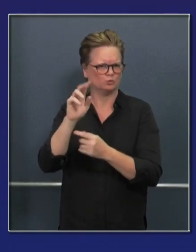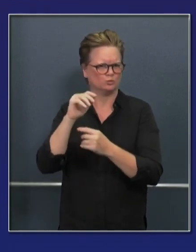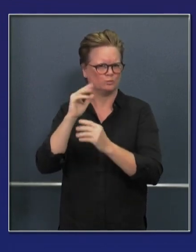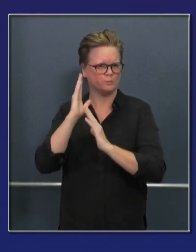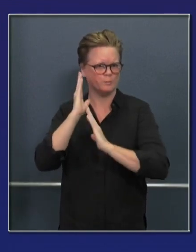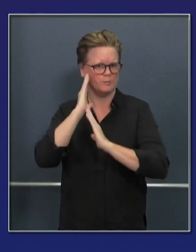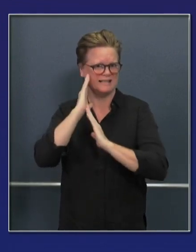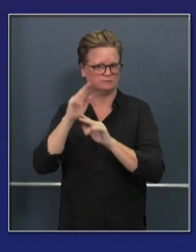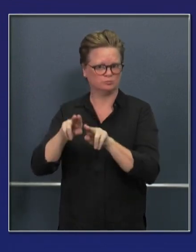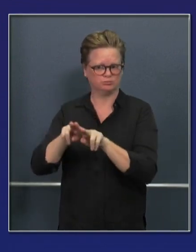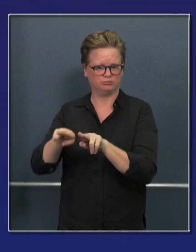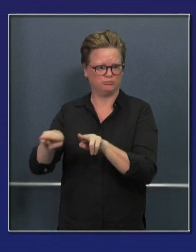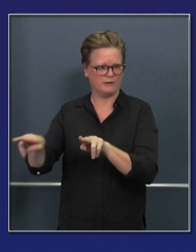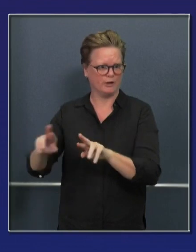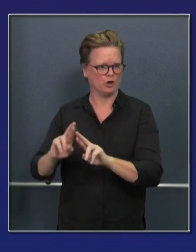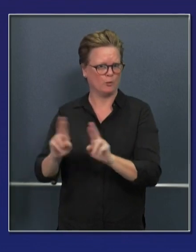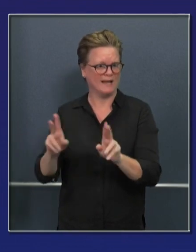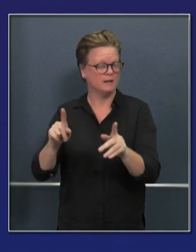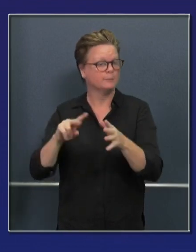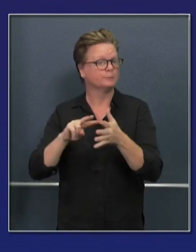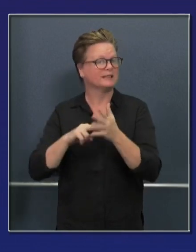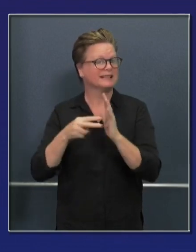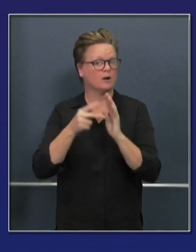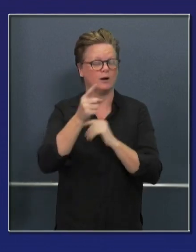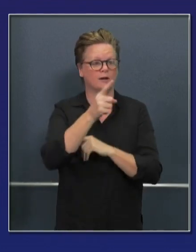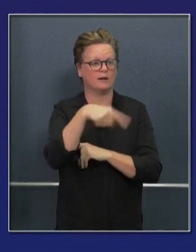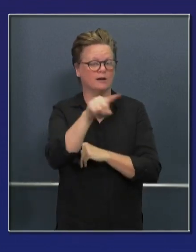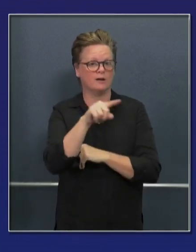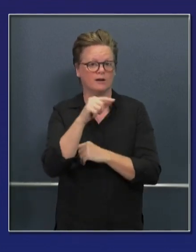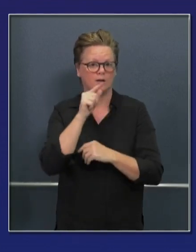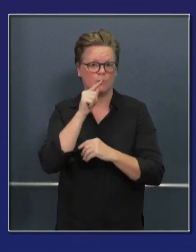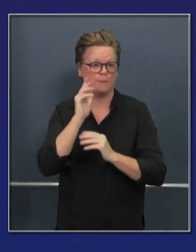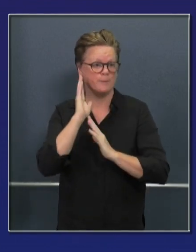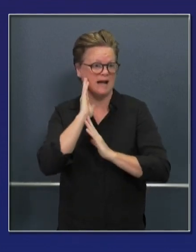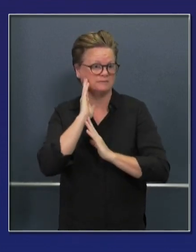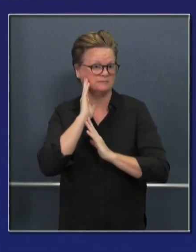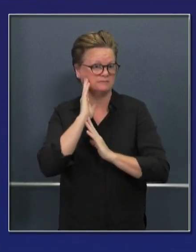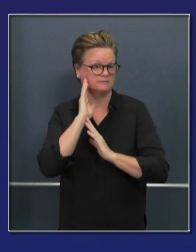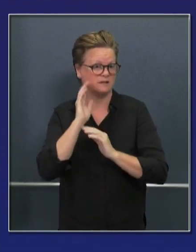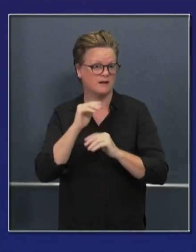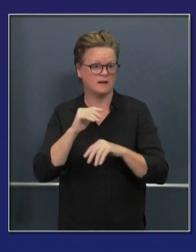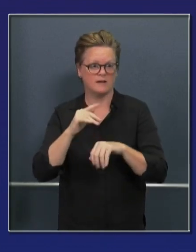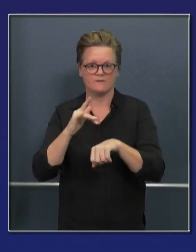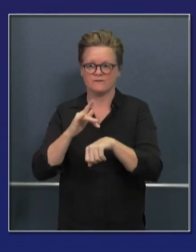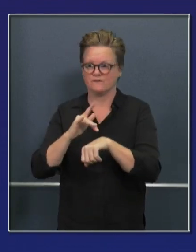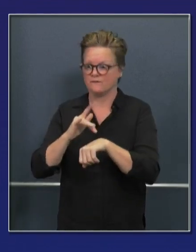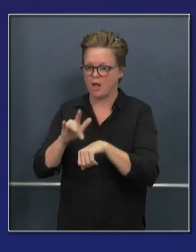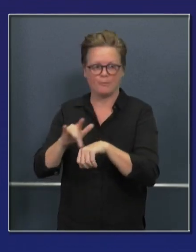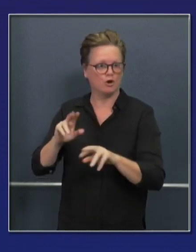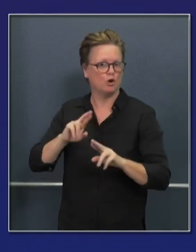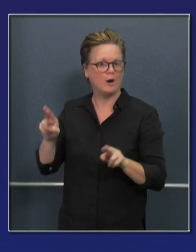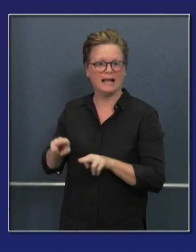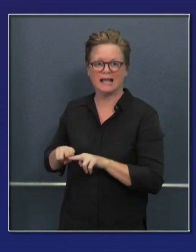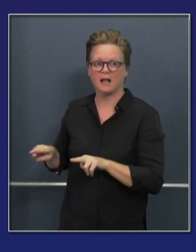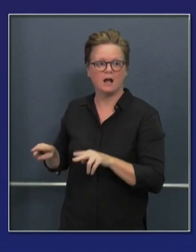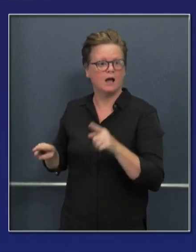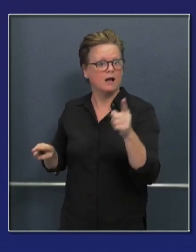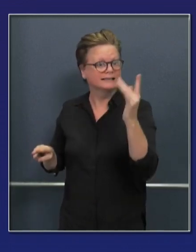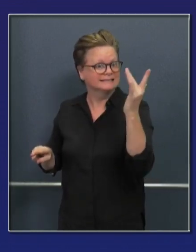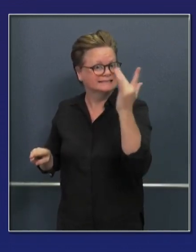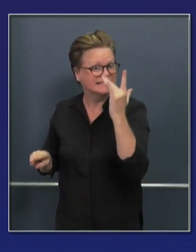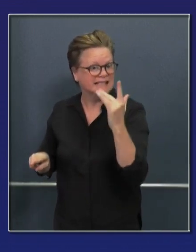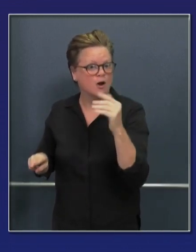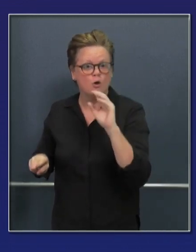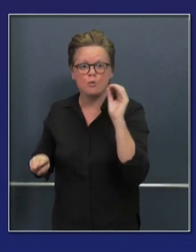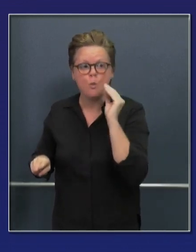are COVID positive. That's at 17% of that total census. That's good news,